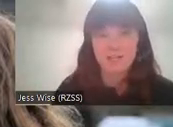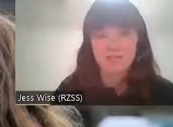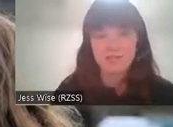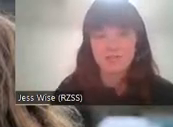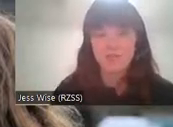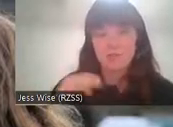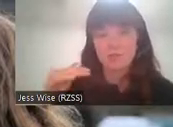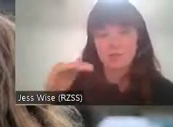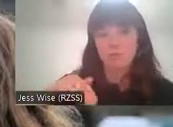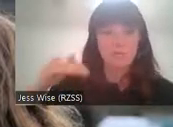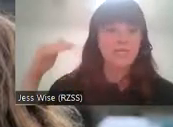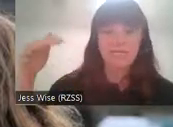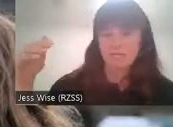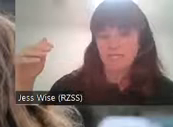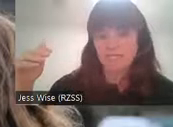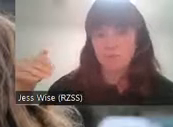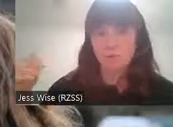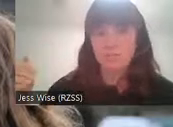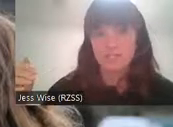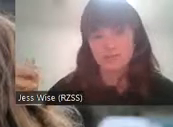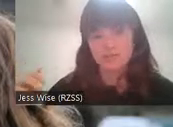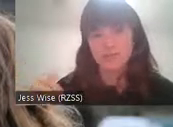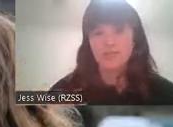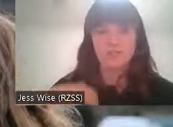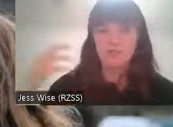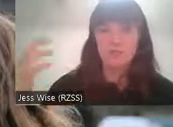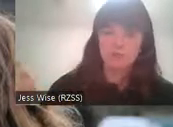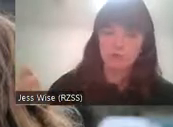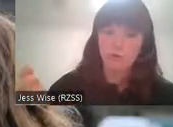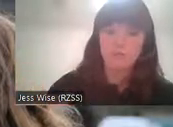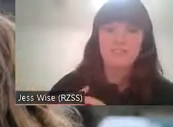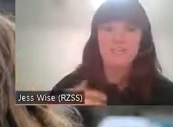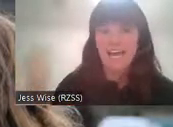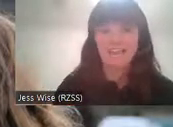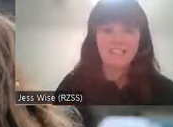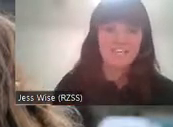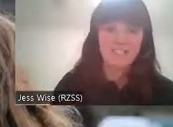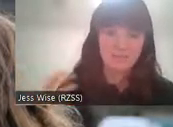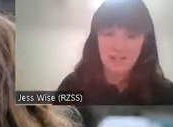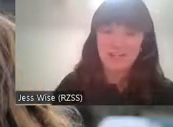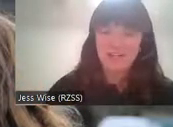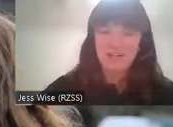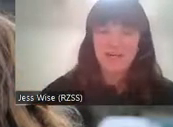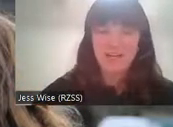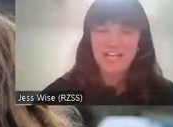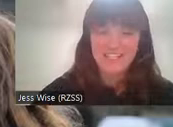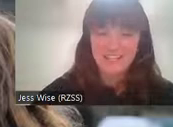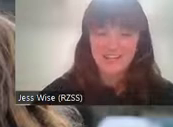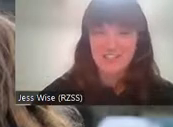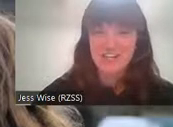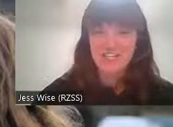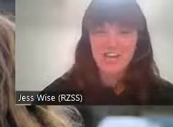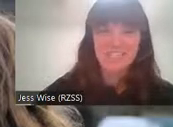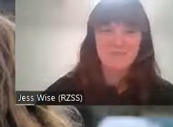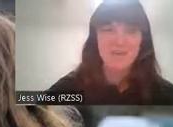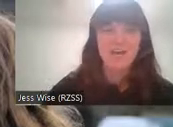site FAQs to the weekly updated talk schedules and new requirements and kit, you know, where we are, it's